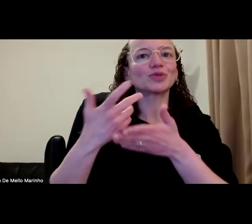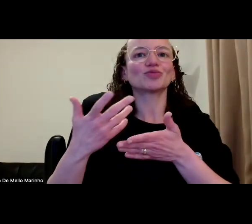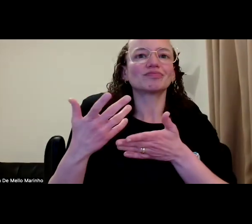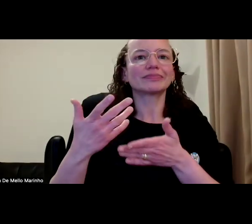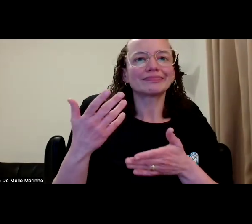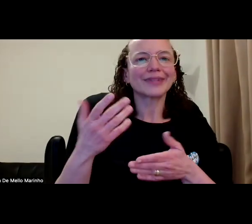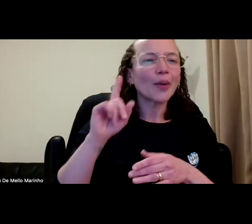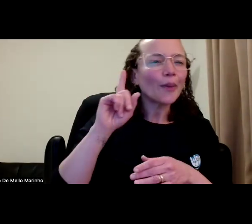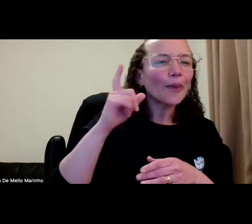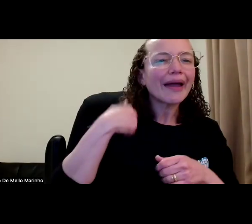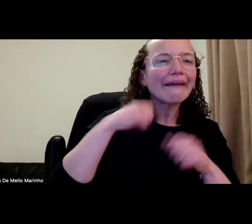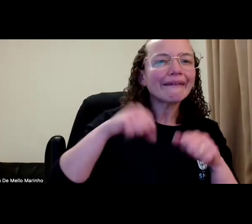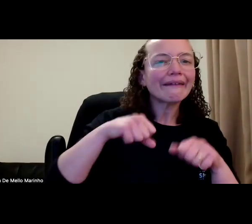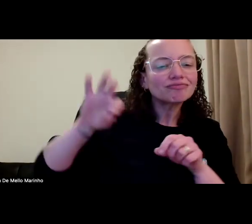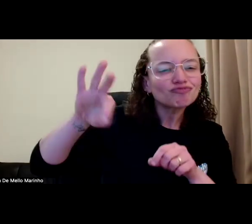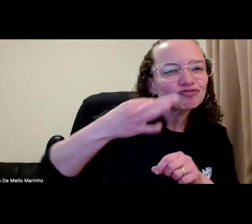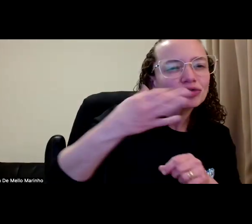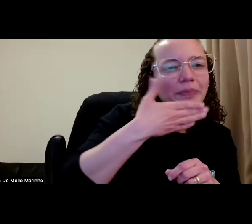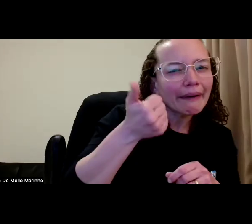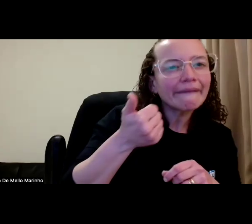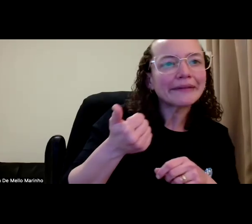through so I can floss under the braces.